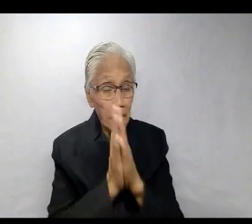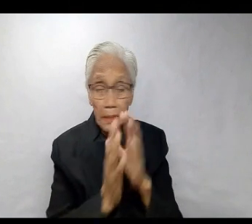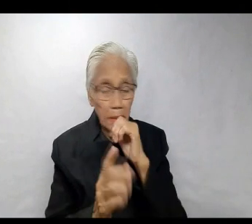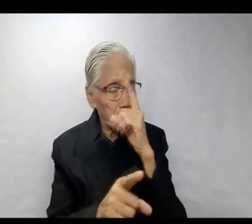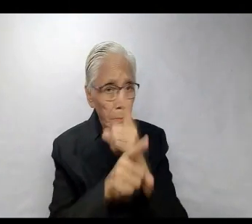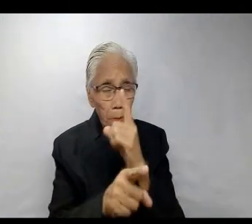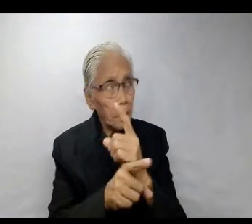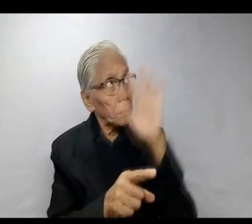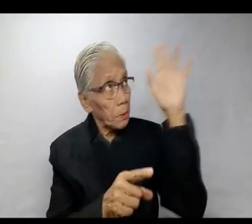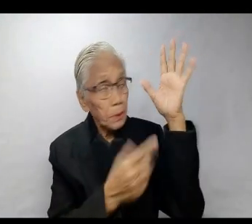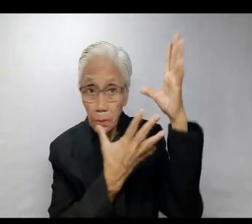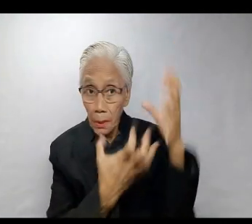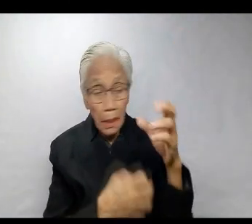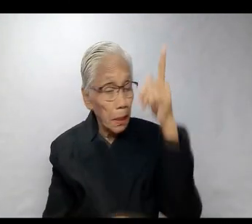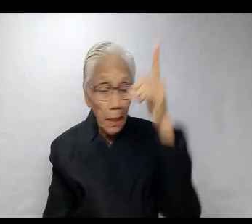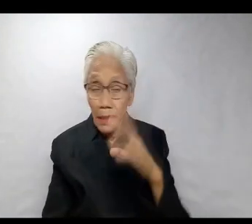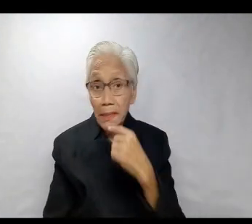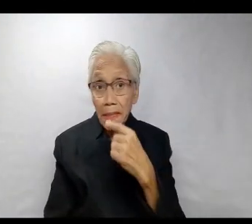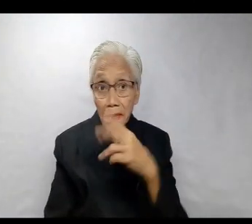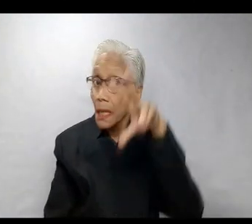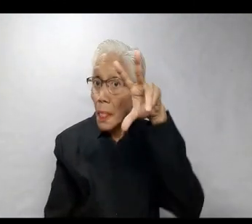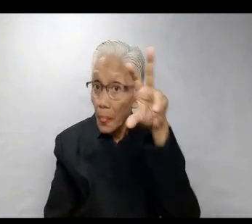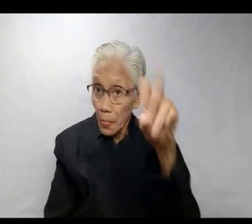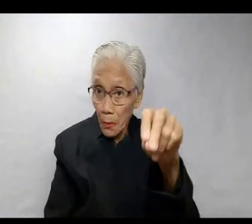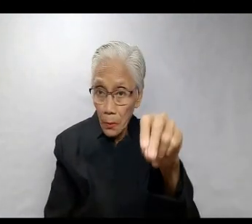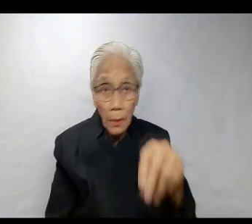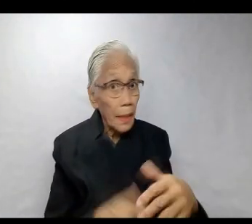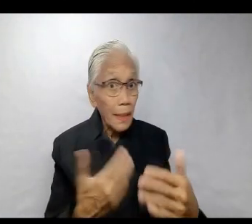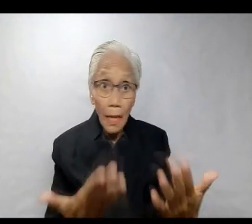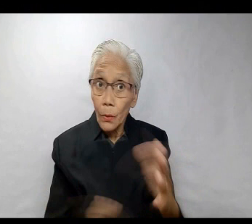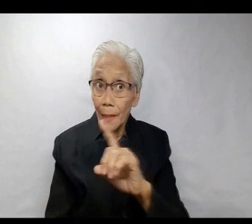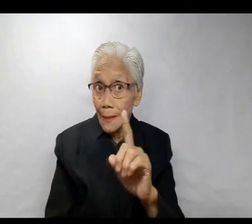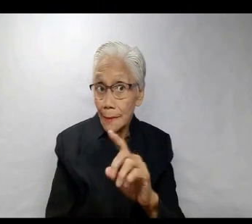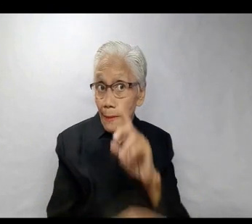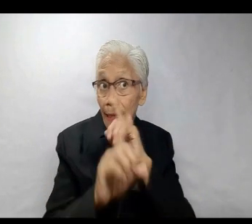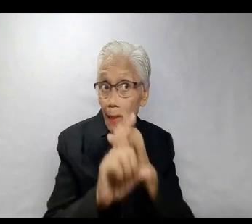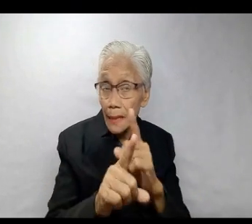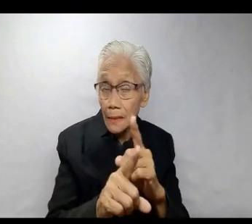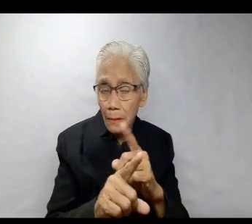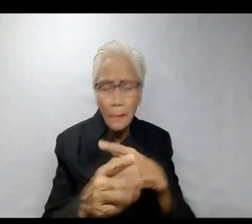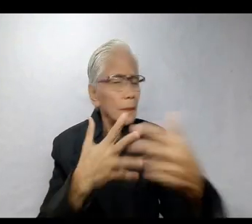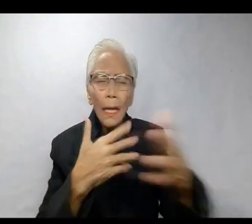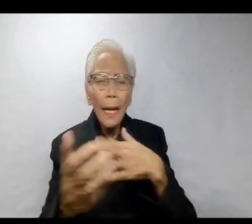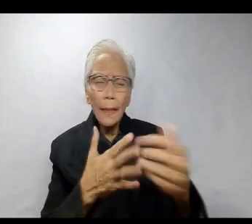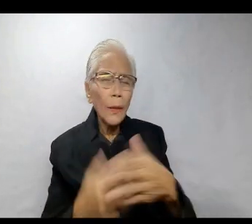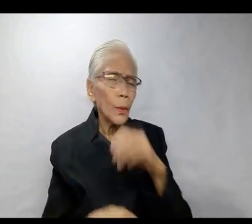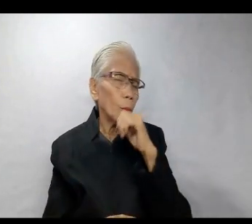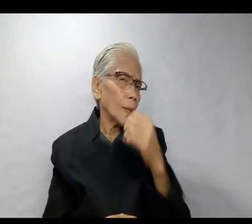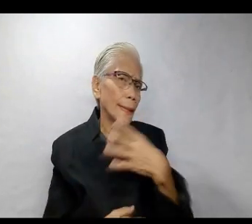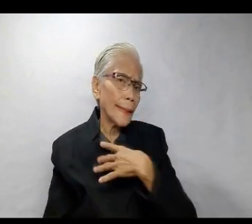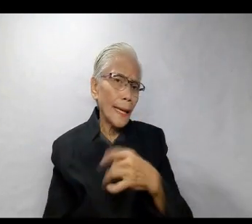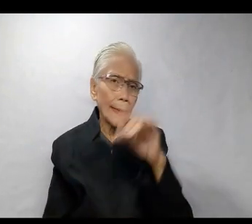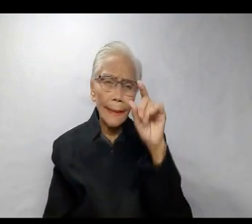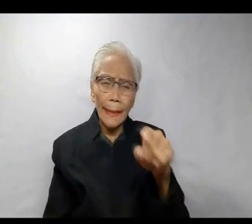will, God says no. Now, that is an answer, huh? Even when we do not